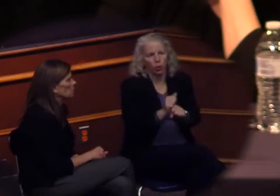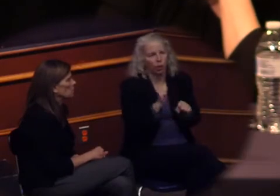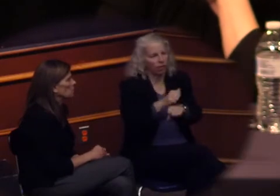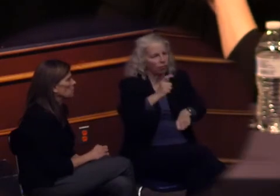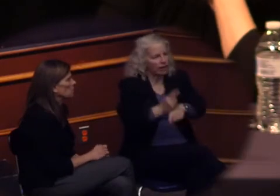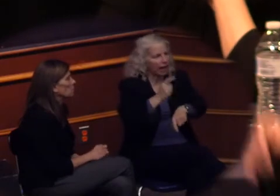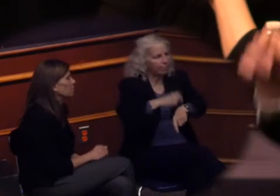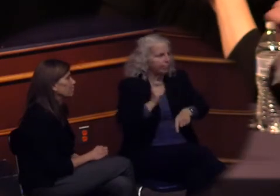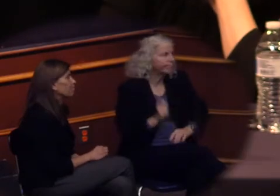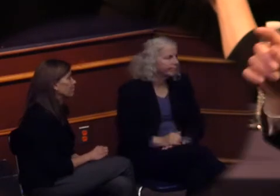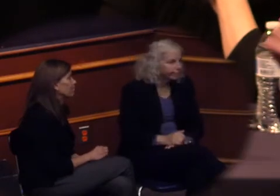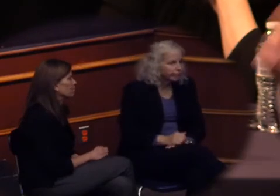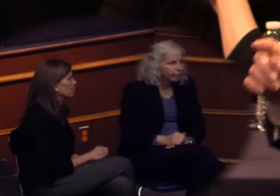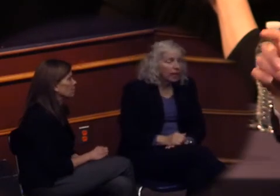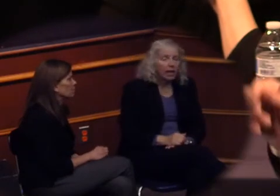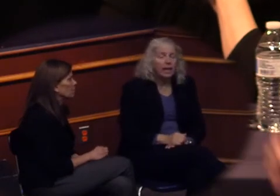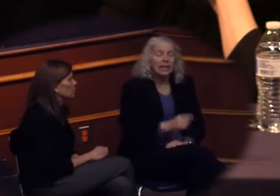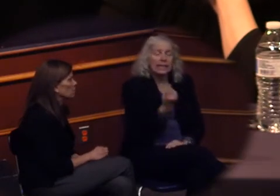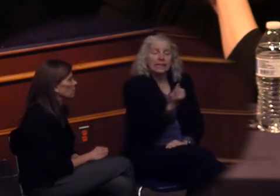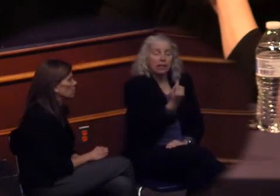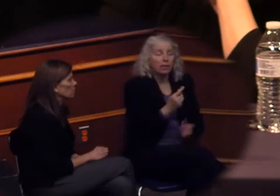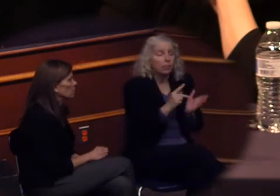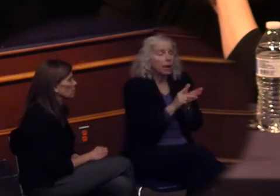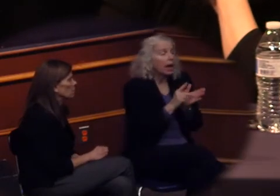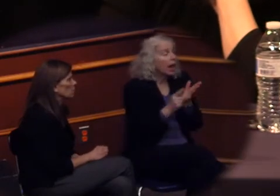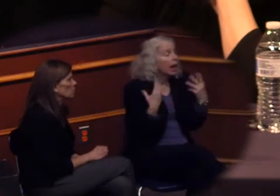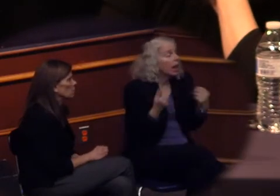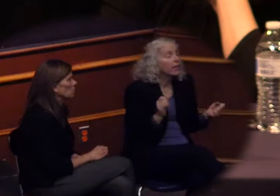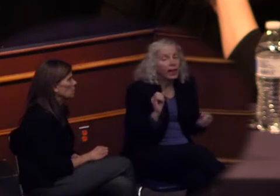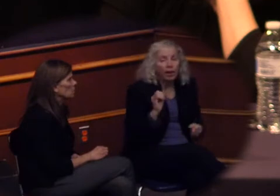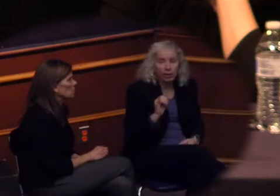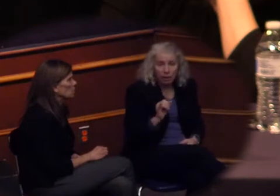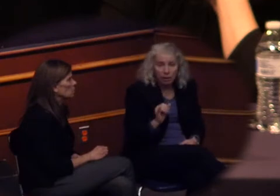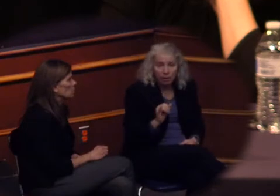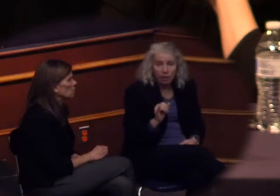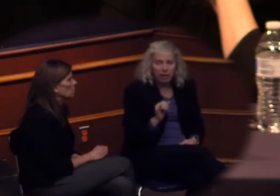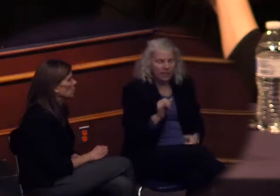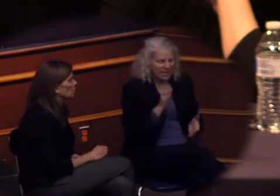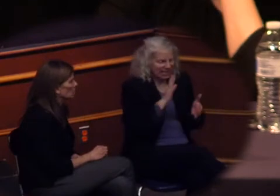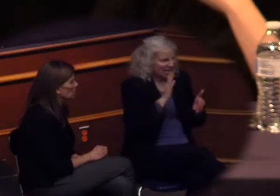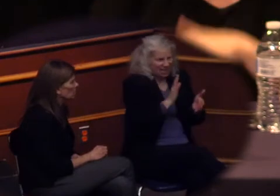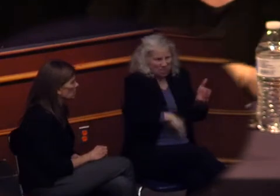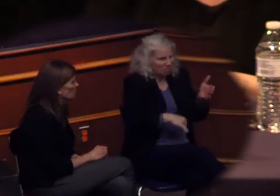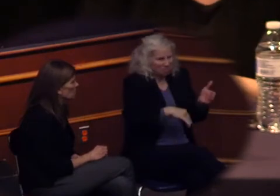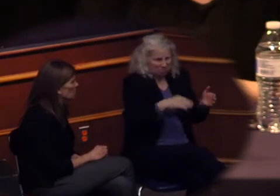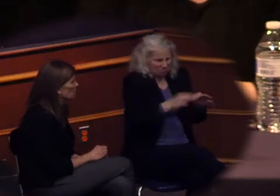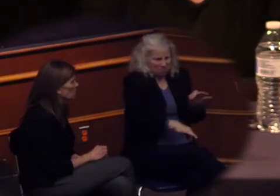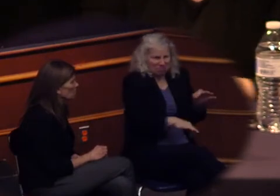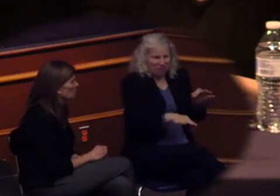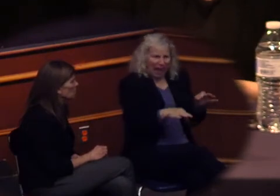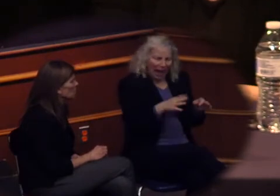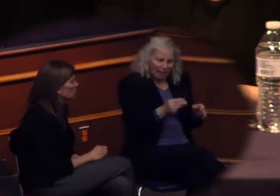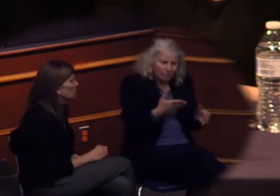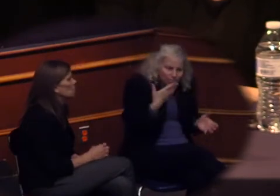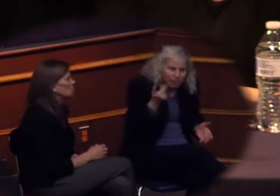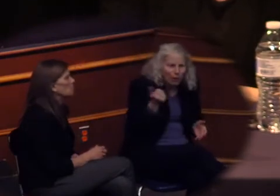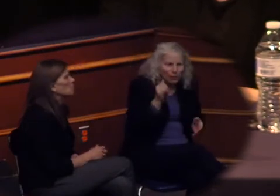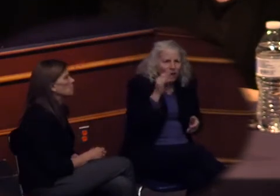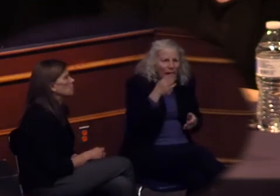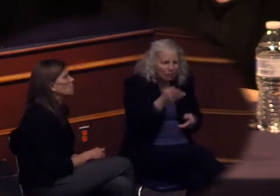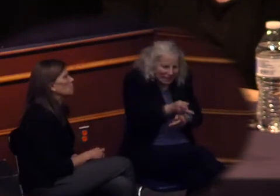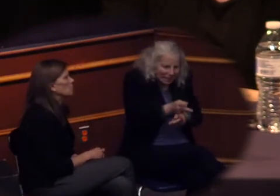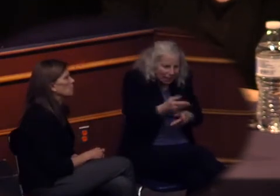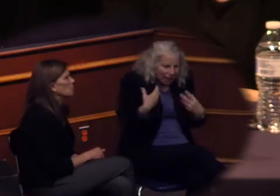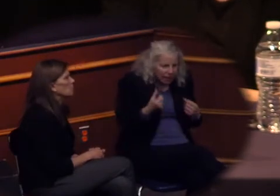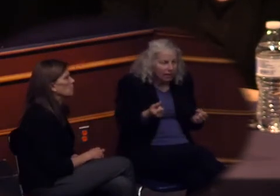time. A single-payer health care system that's simpler, cheaper, and does a better job keeping people healthy. This is a former